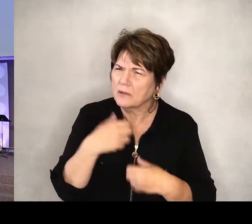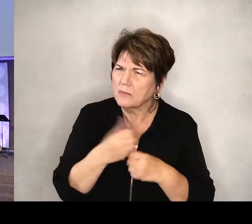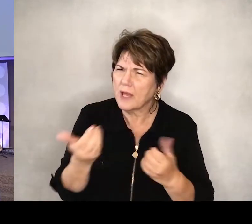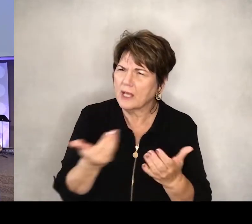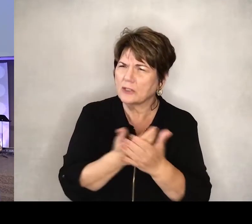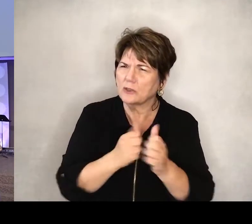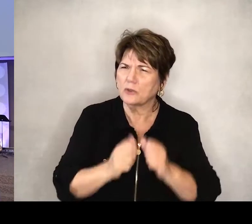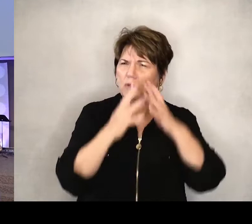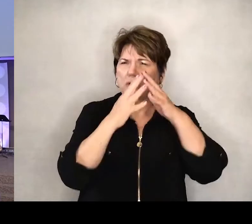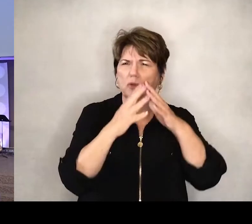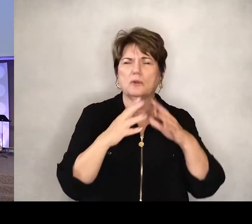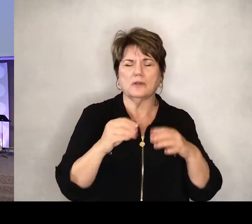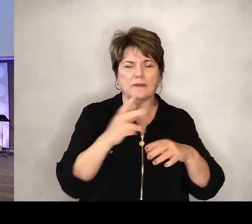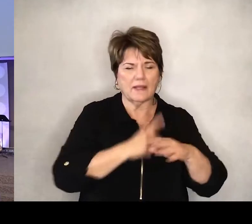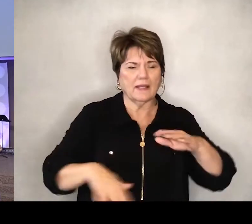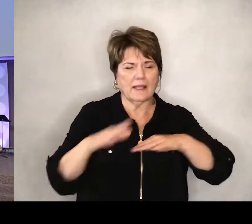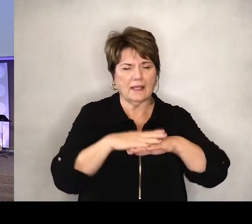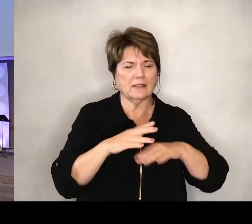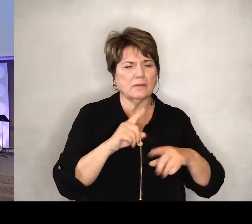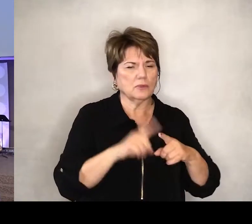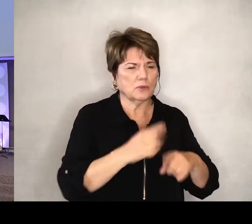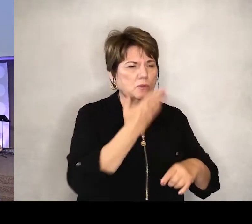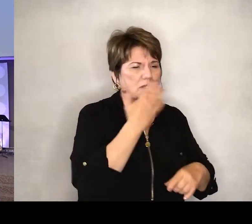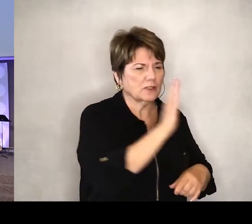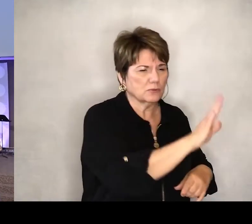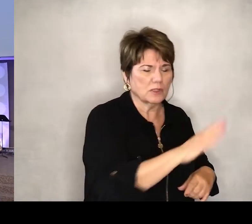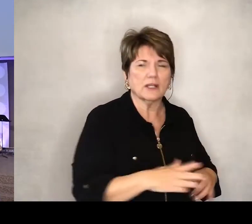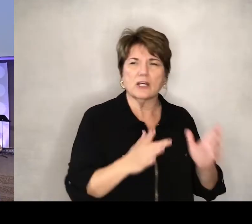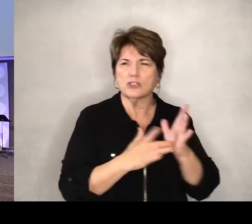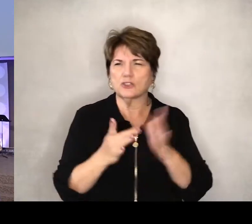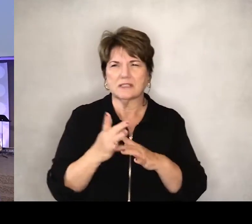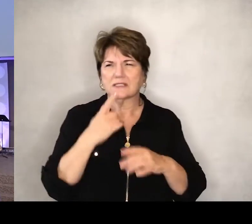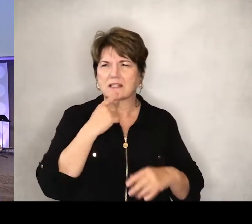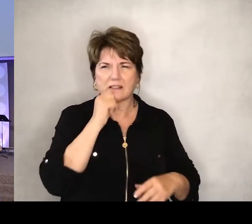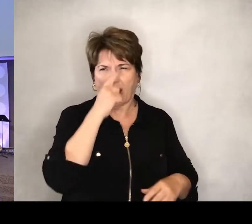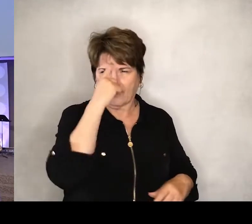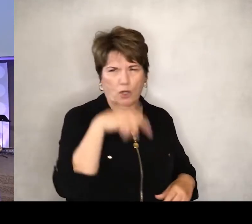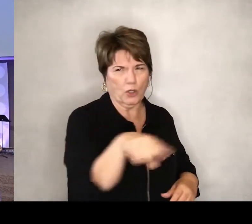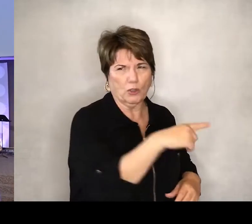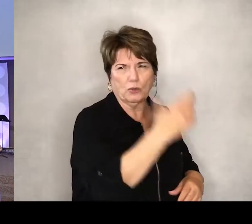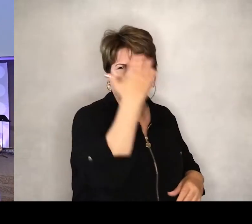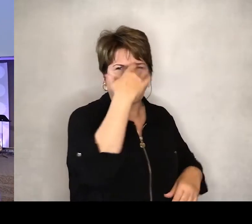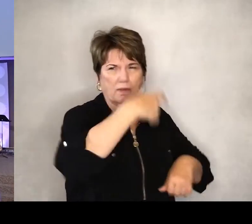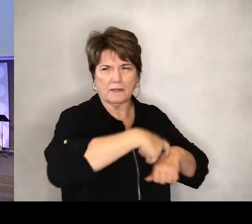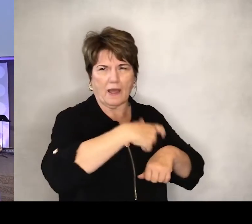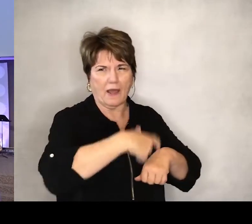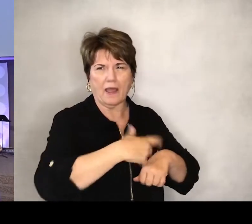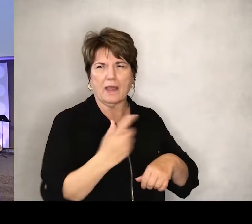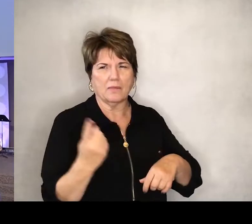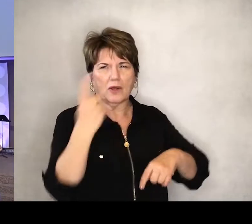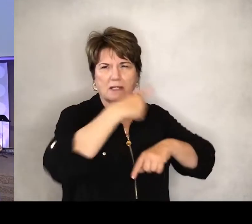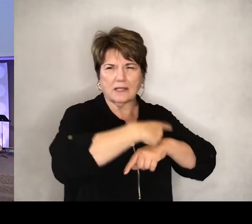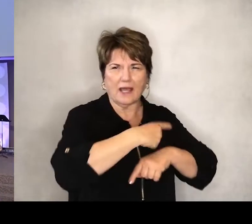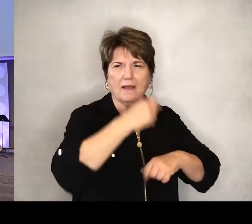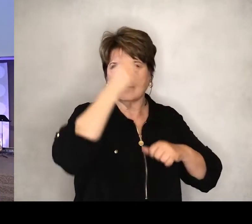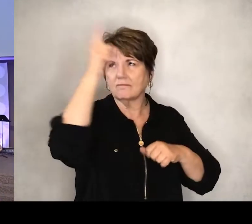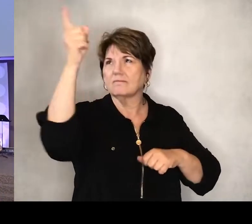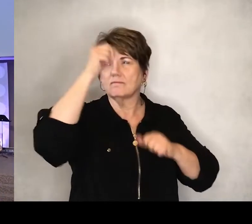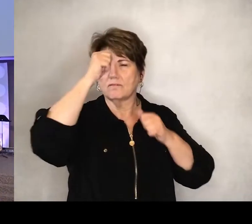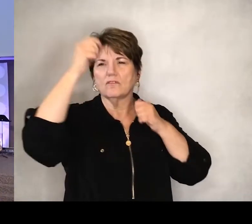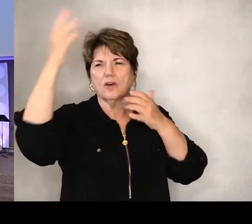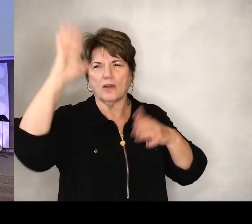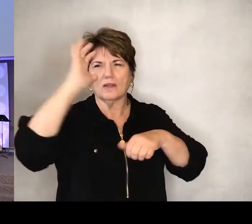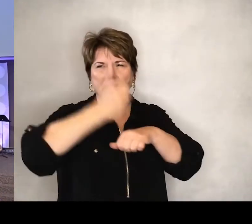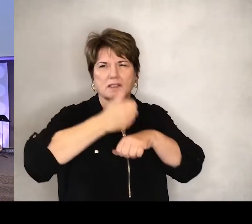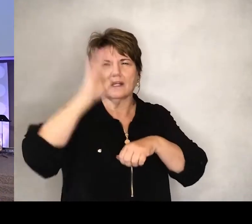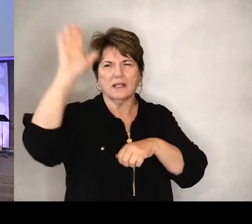the kingdom to Israel?" He said to them, "It is not for you to know the times or dates the Father has set by